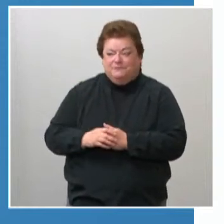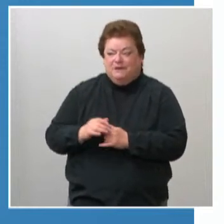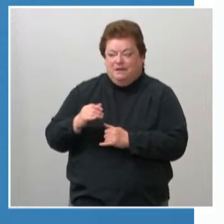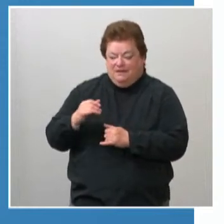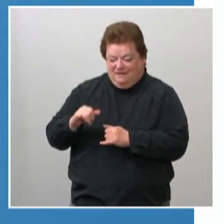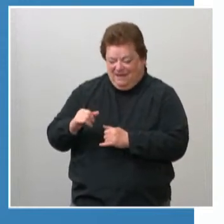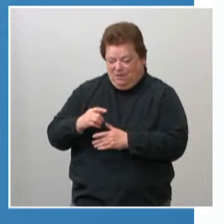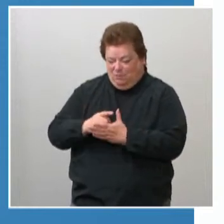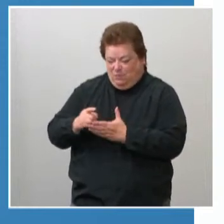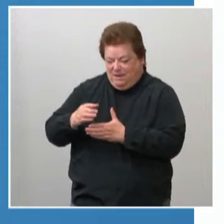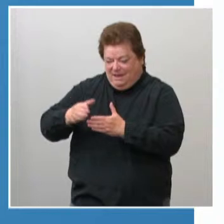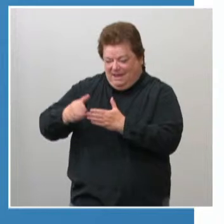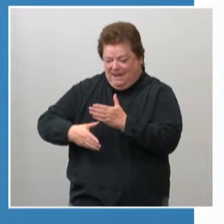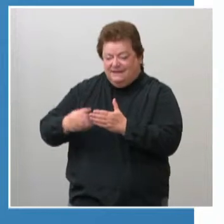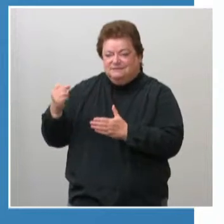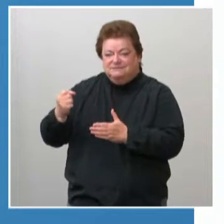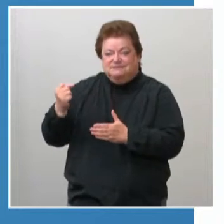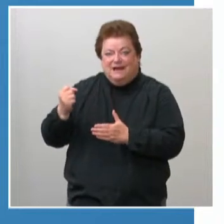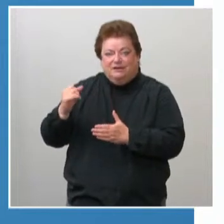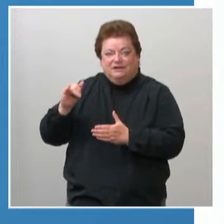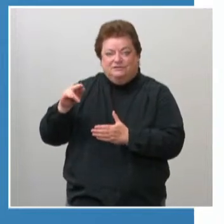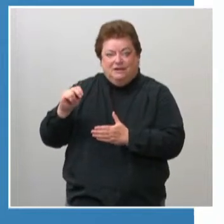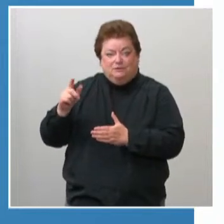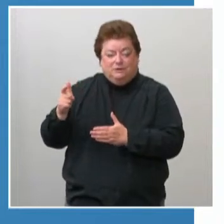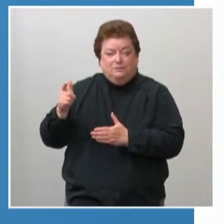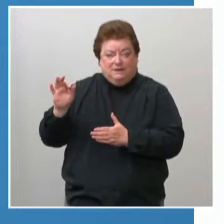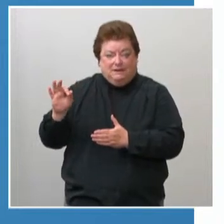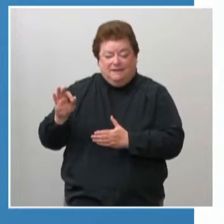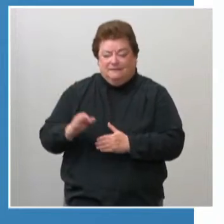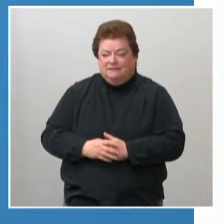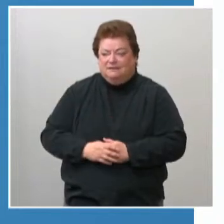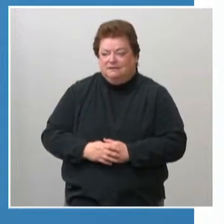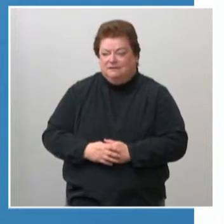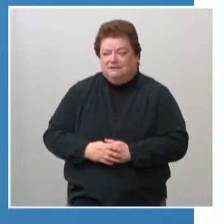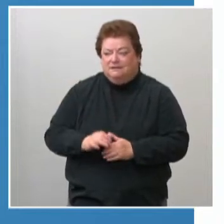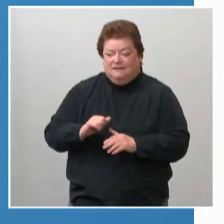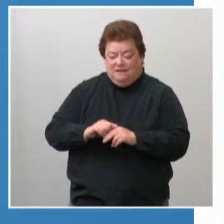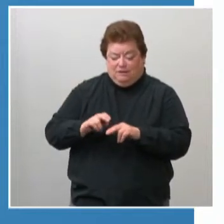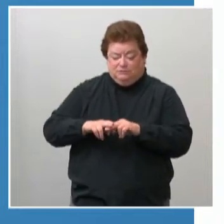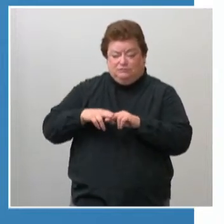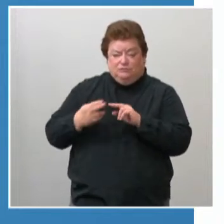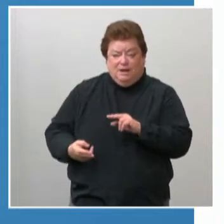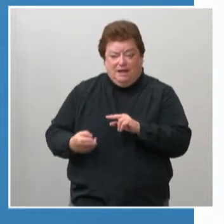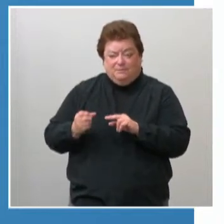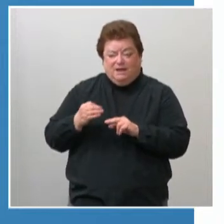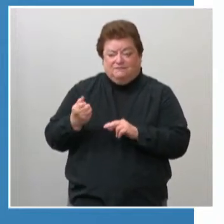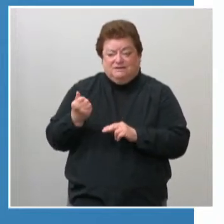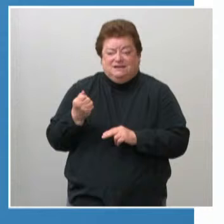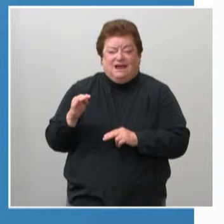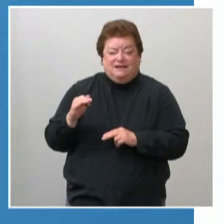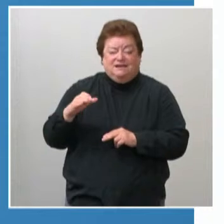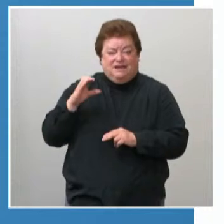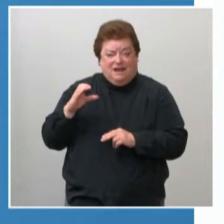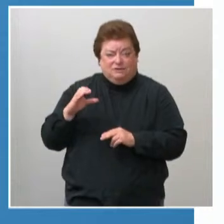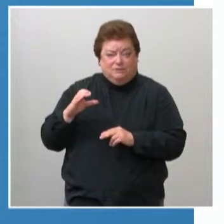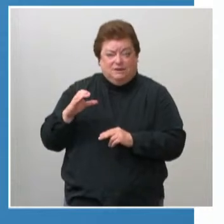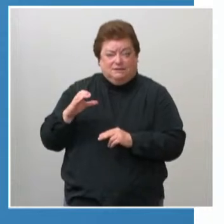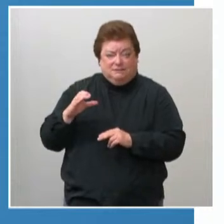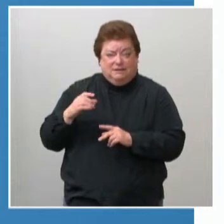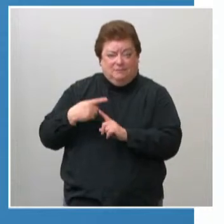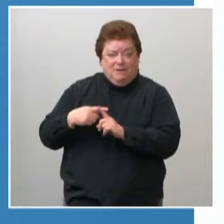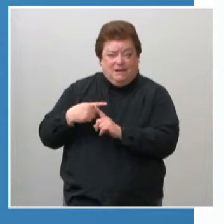ending Saturday, January 29th. This was a drop of over 1,900 cases, or close